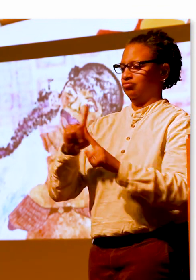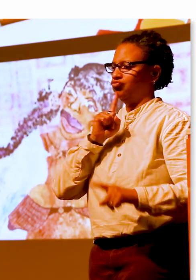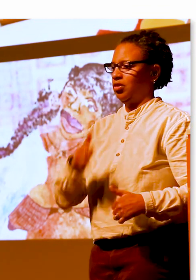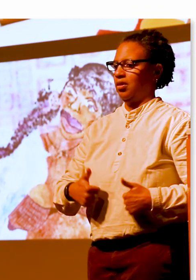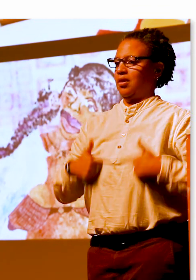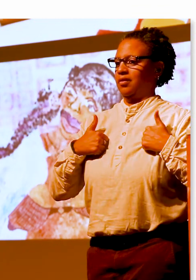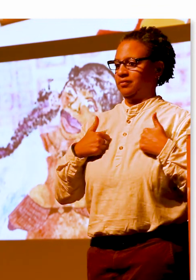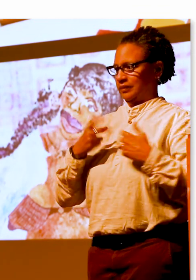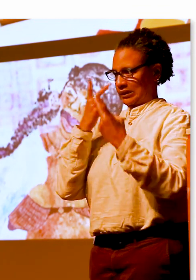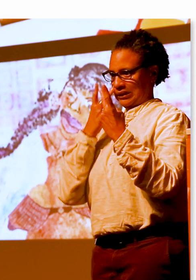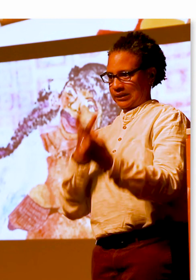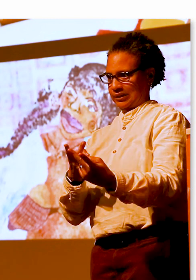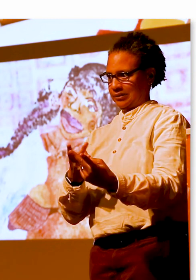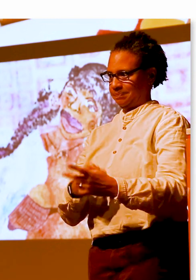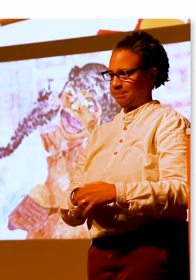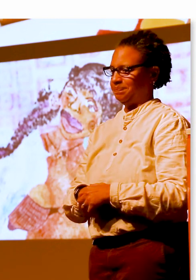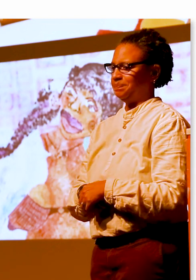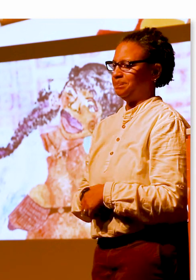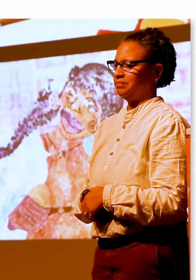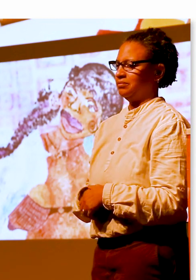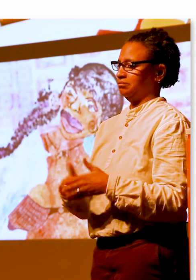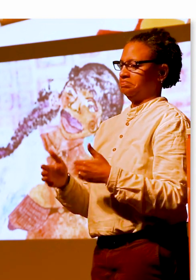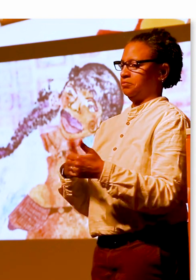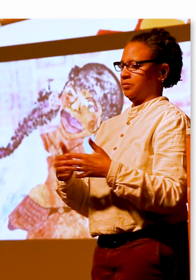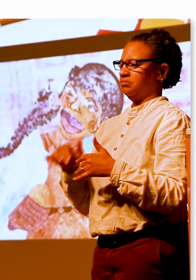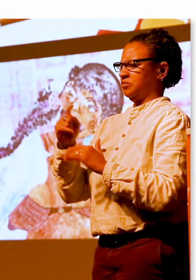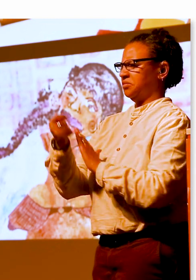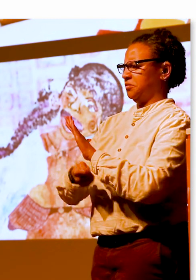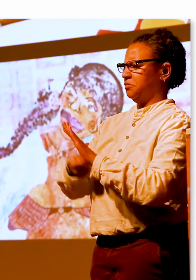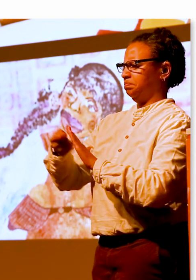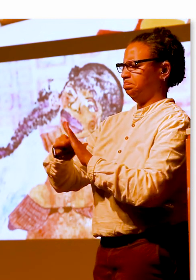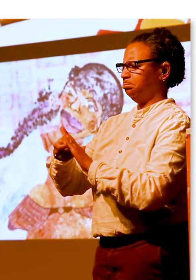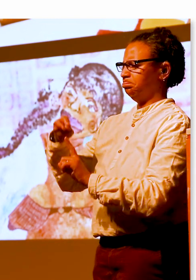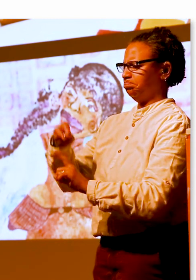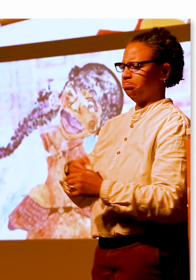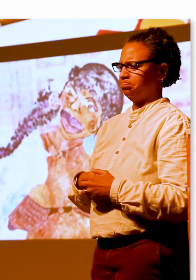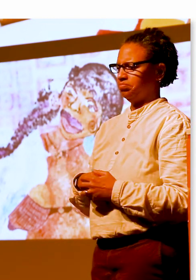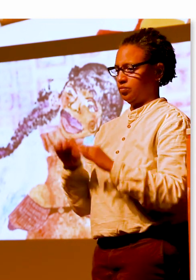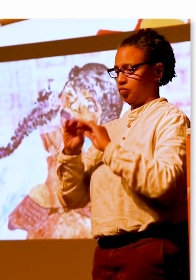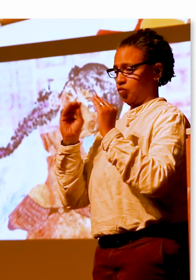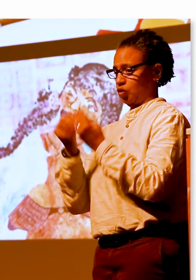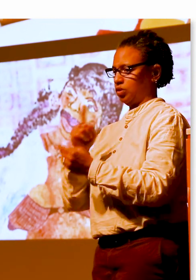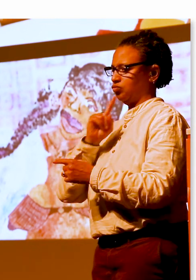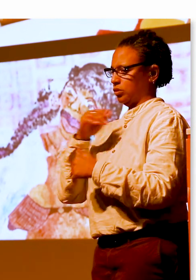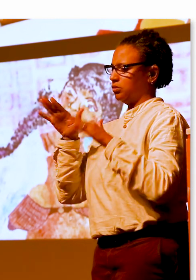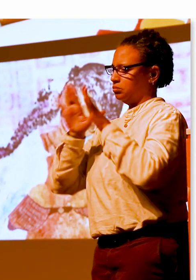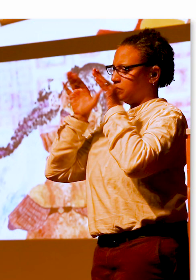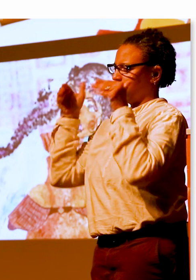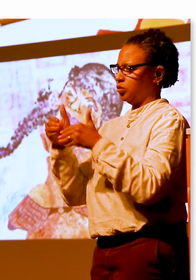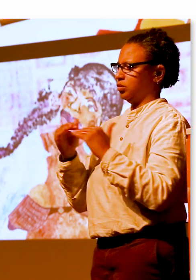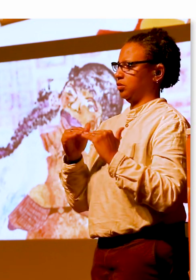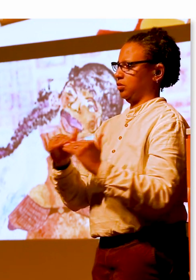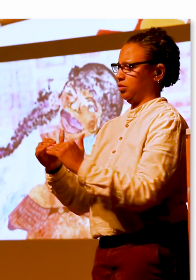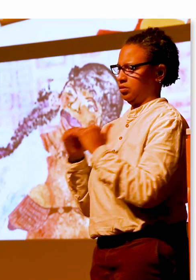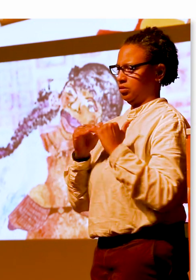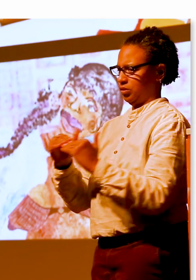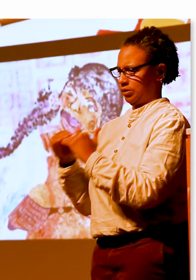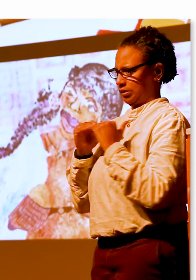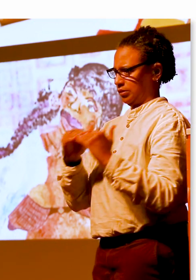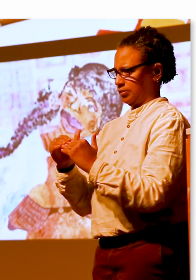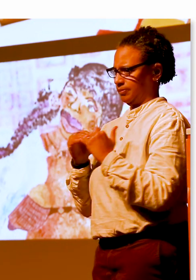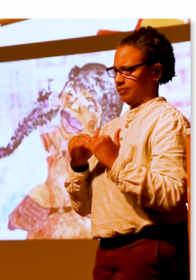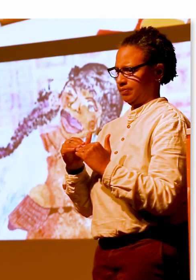Time and in working at an organization that thought a lot about social justice that I was inspired to take what